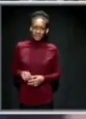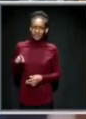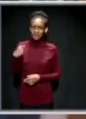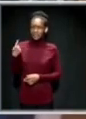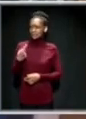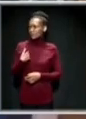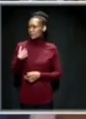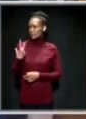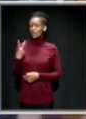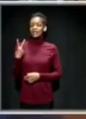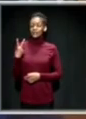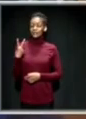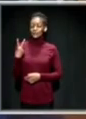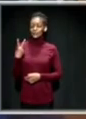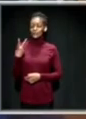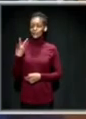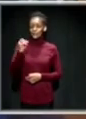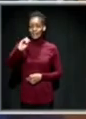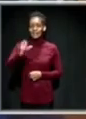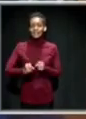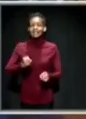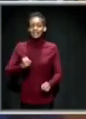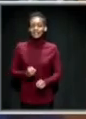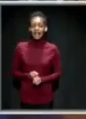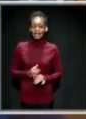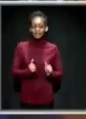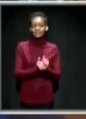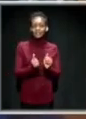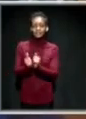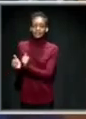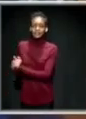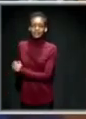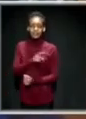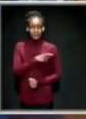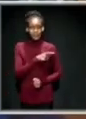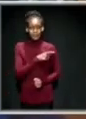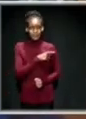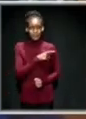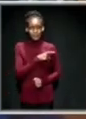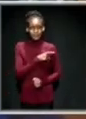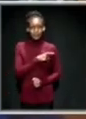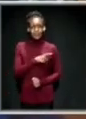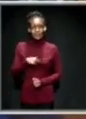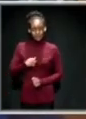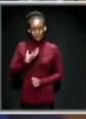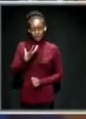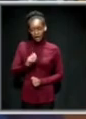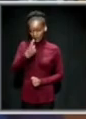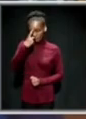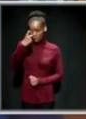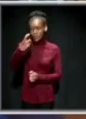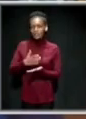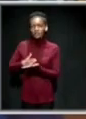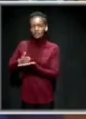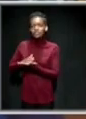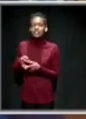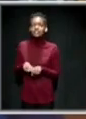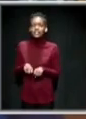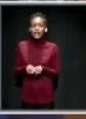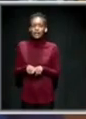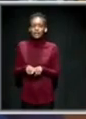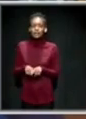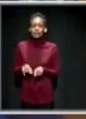two decades of partnership. And it's because we have a shared belief that if we invest